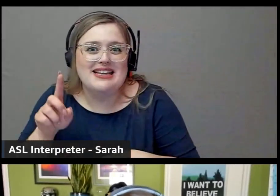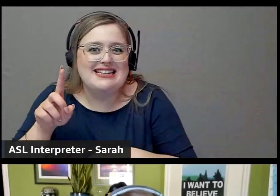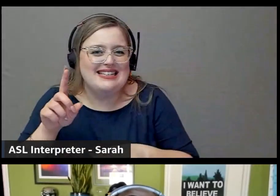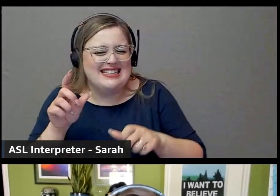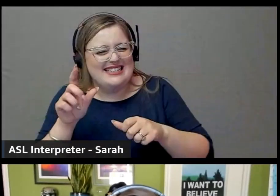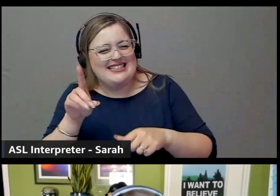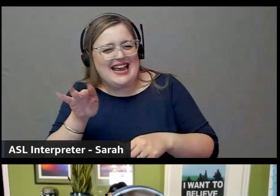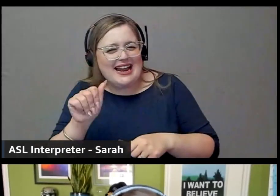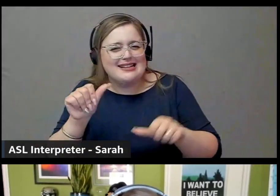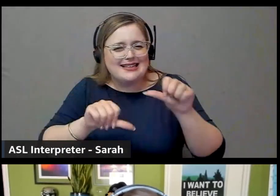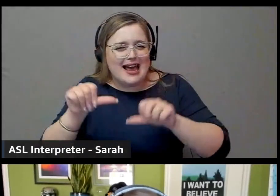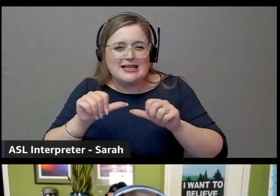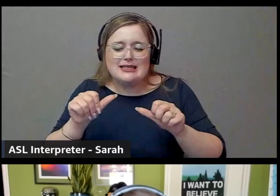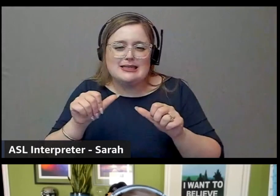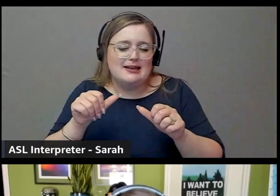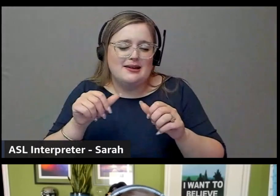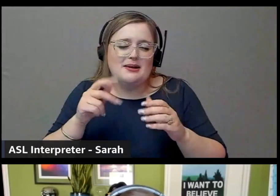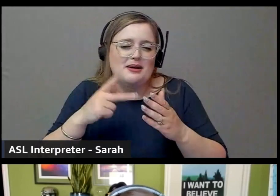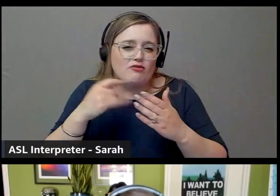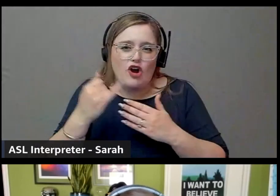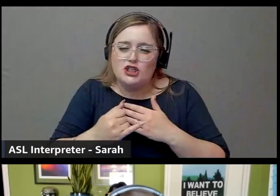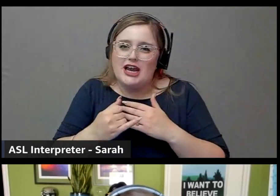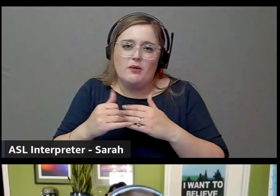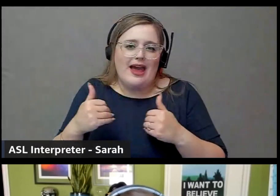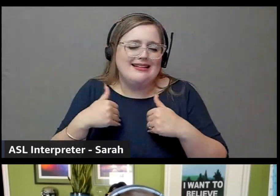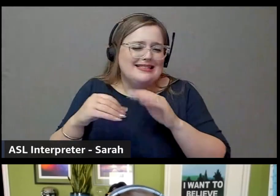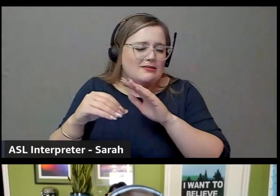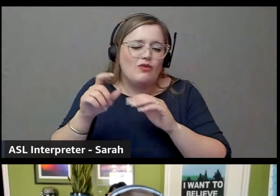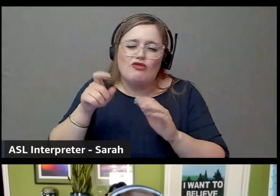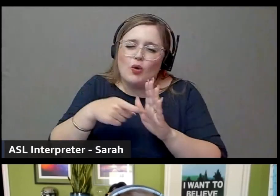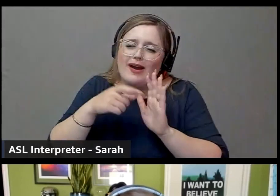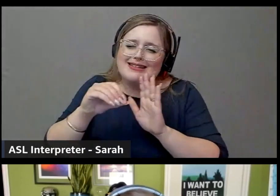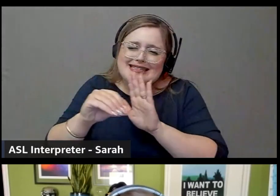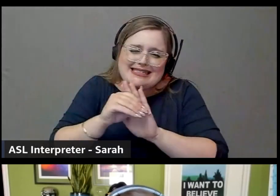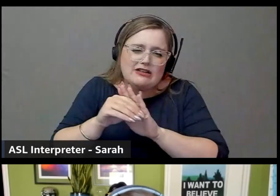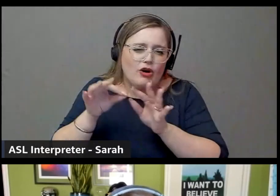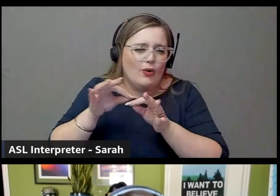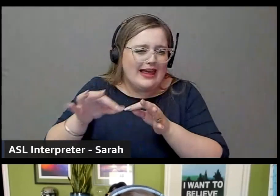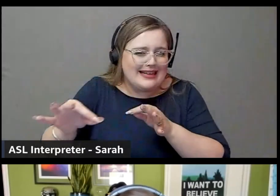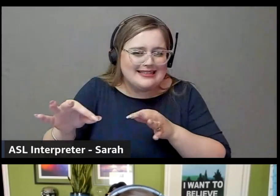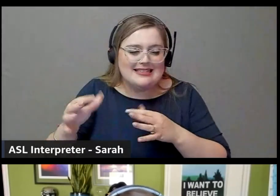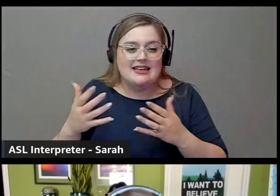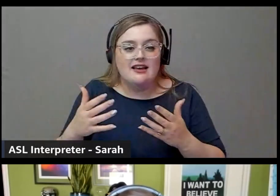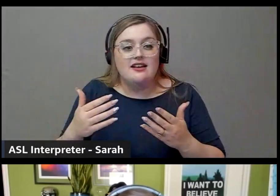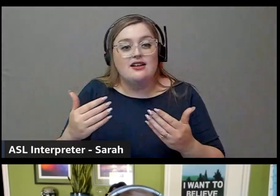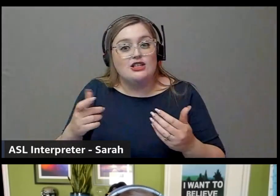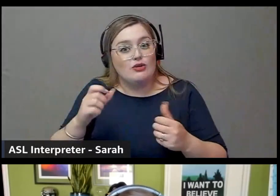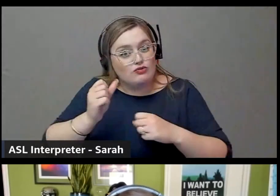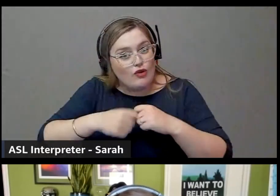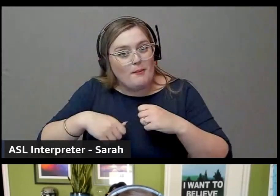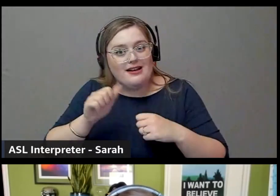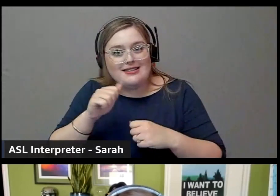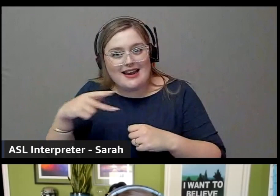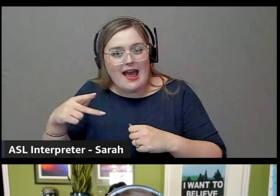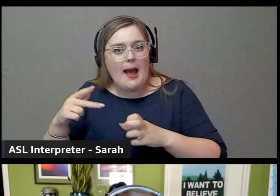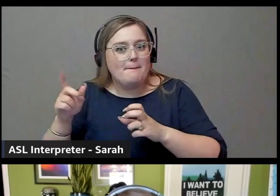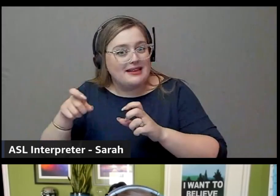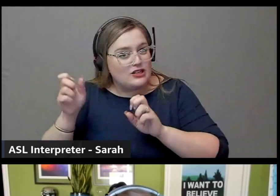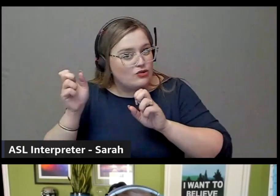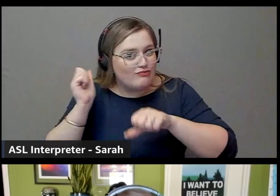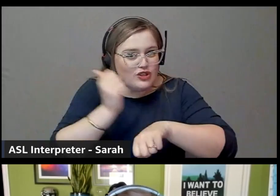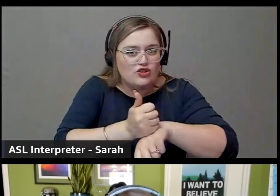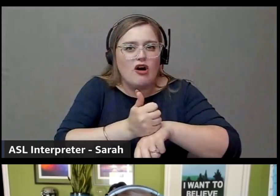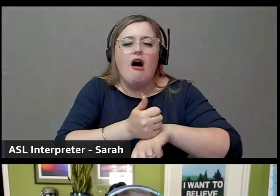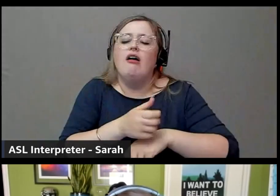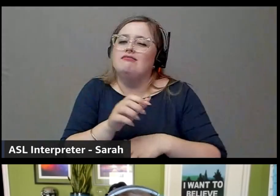the database. But very often it's just a very big app, robust app, and you need to get in there and have it managed and installed right there. So that's the